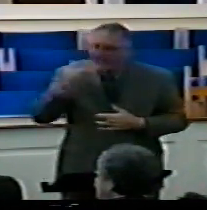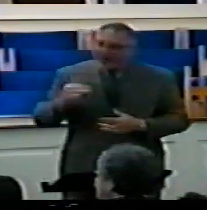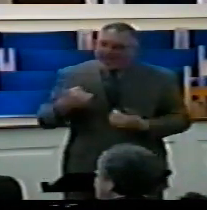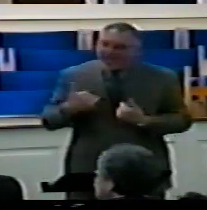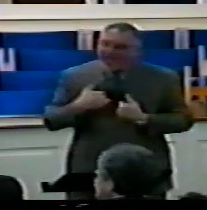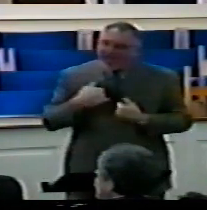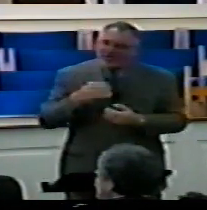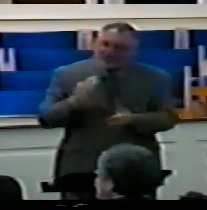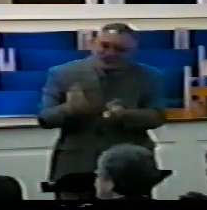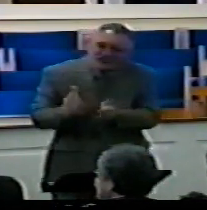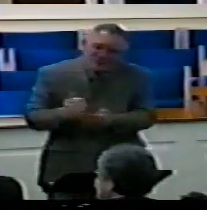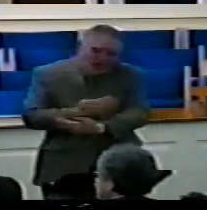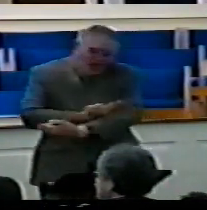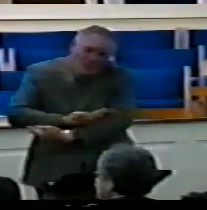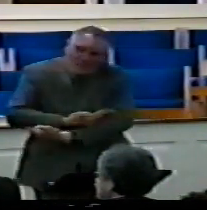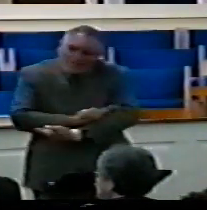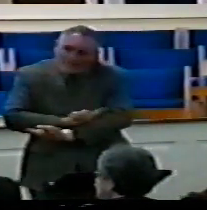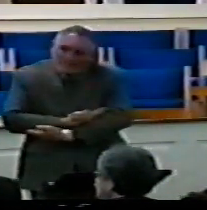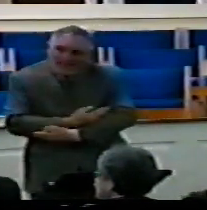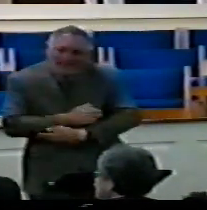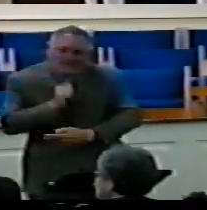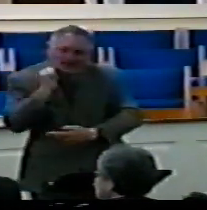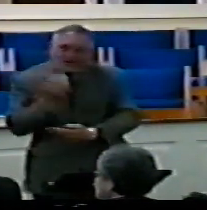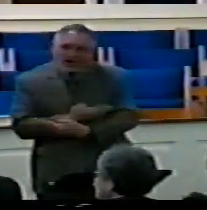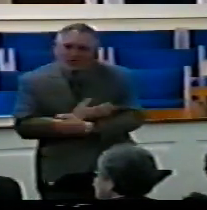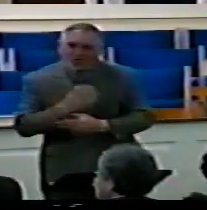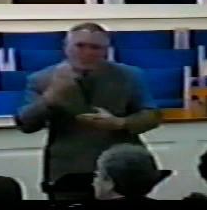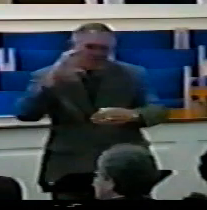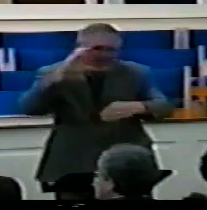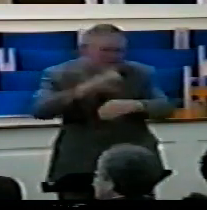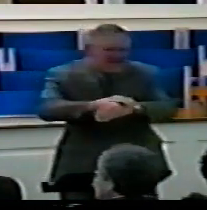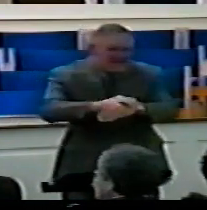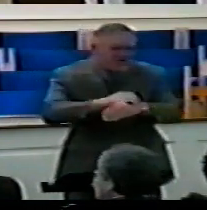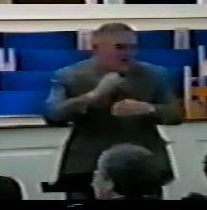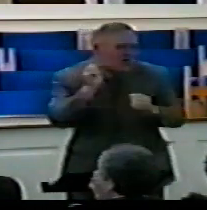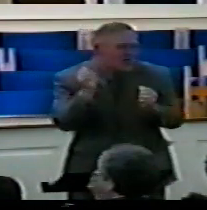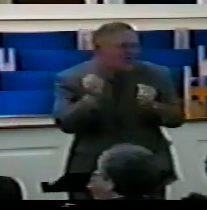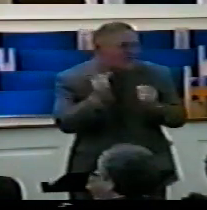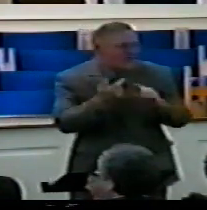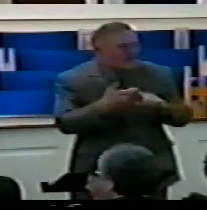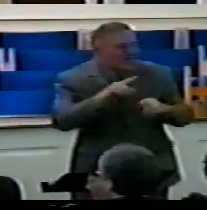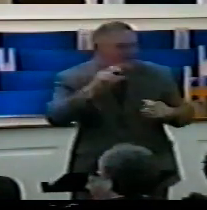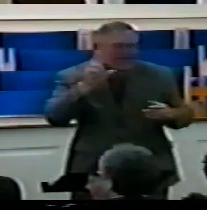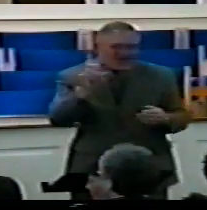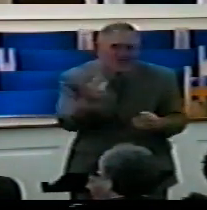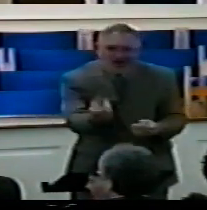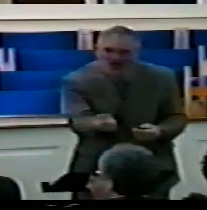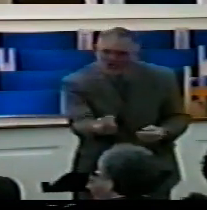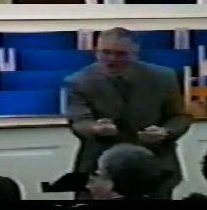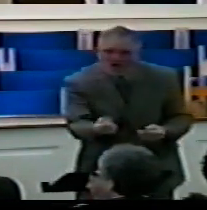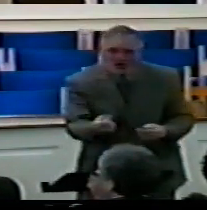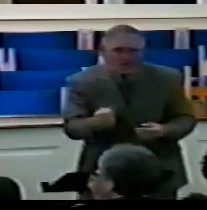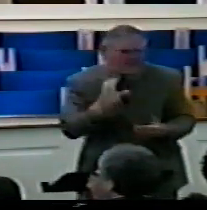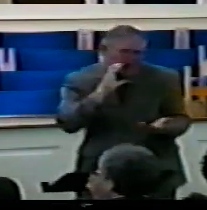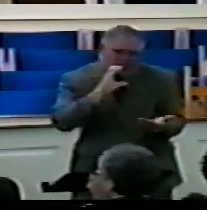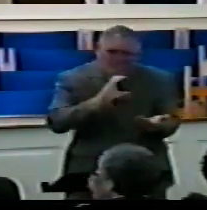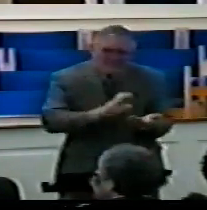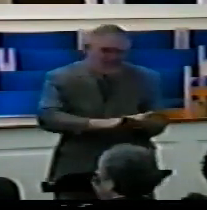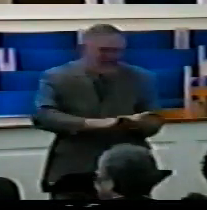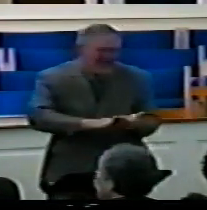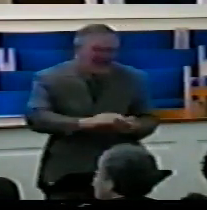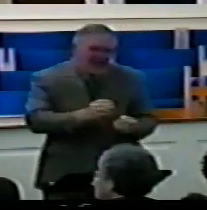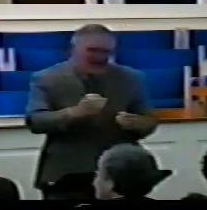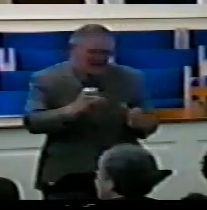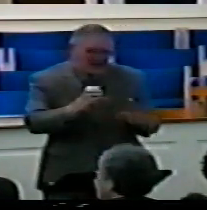at that time, had just been bitten in the face by a rabid dog and was going through all the rabies shots. Our other daughter, Dawn, had a